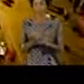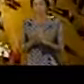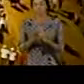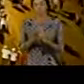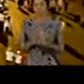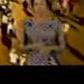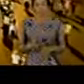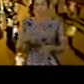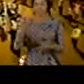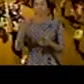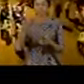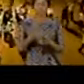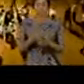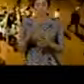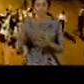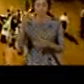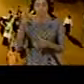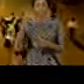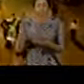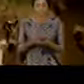Finds its inmost melody,